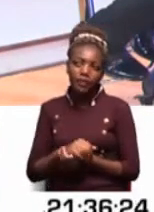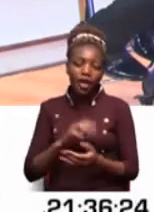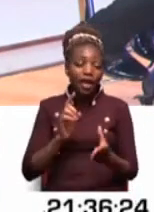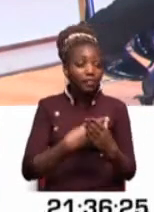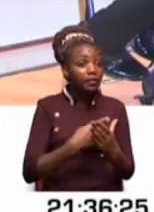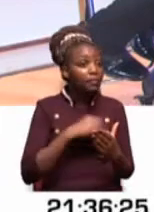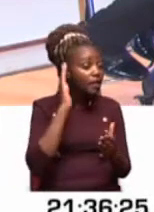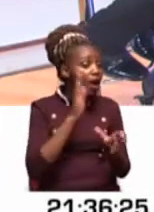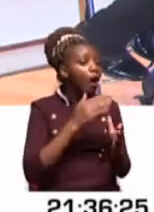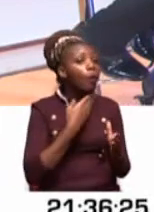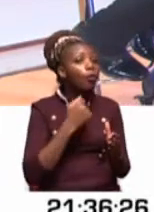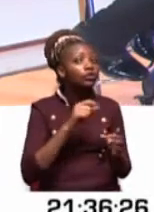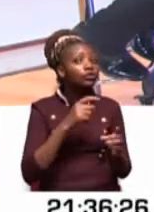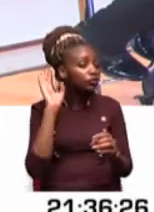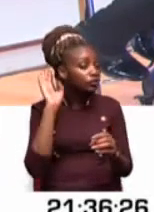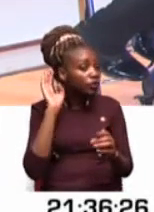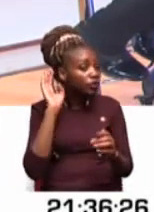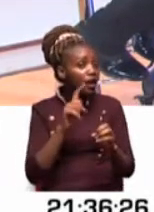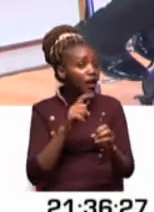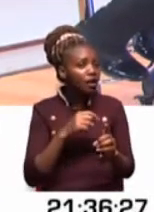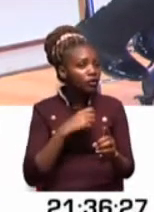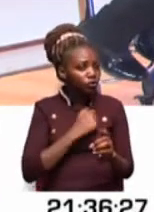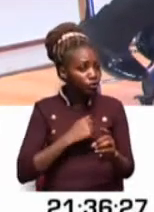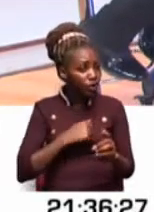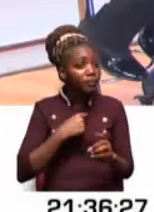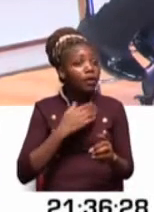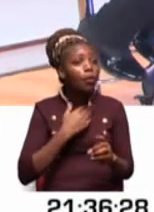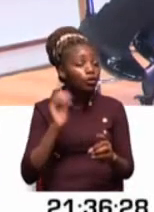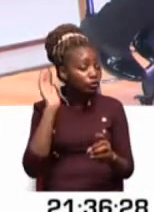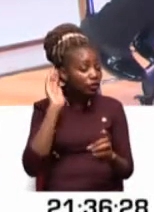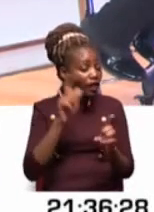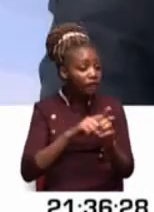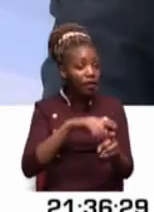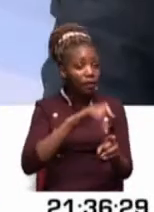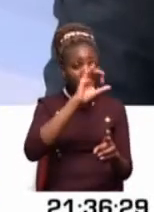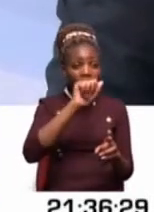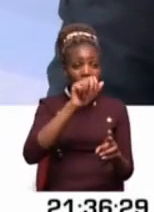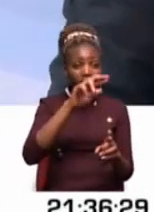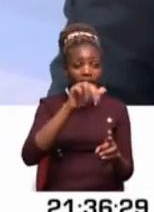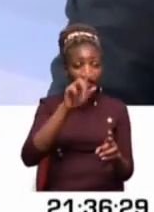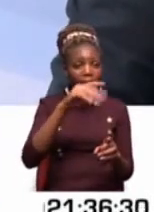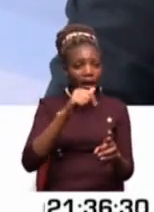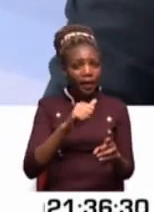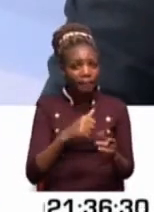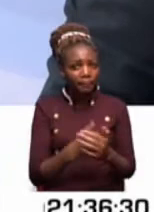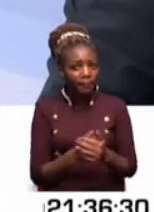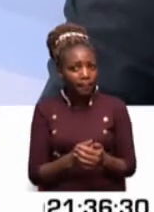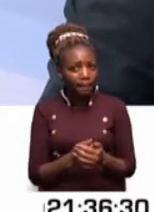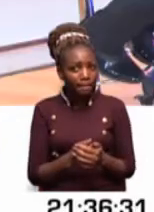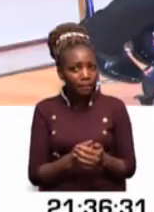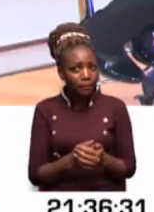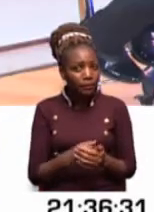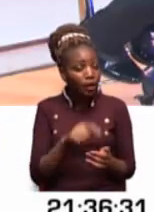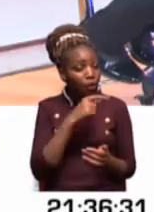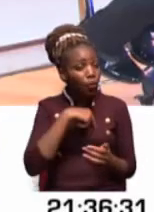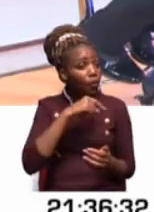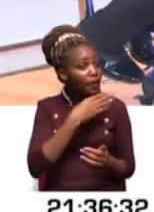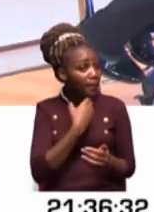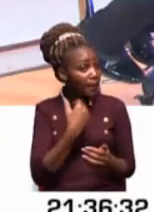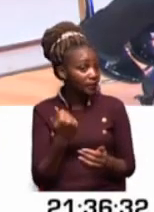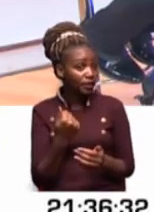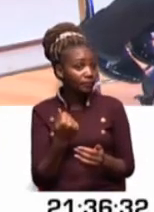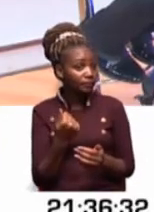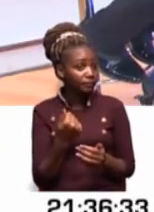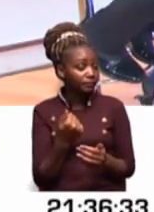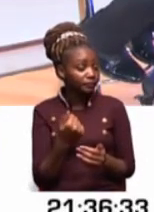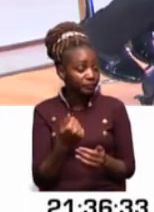Jeremiah Koini, of course, Member of Parliament from Nderagwa. The same question, are we better off now? Are we better off? Yes. Are we